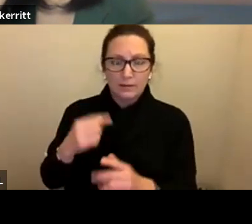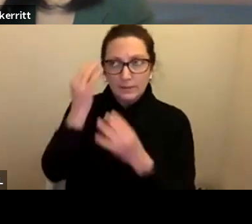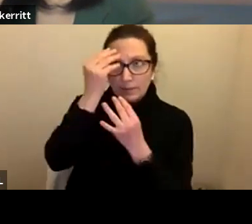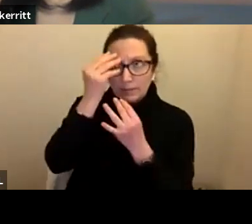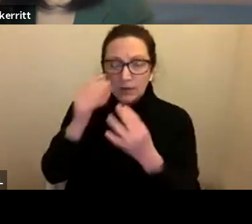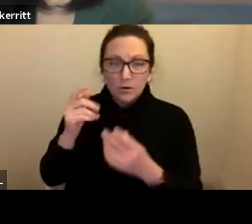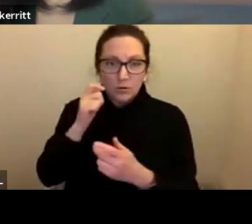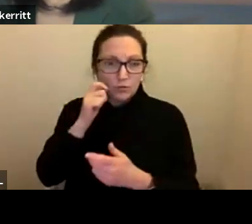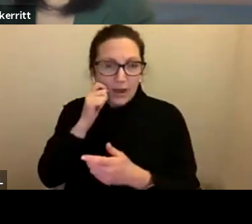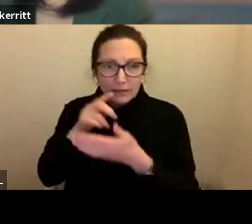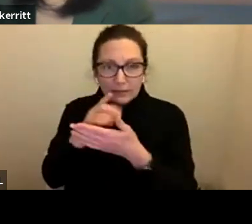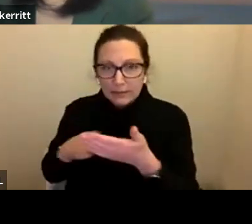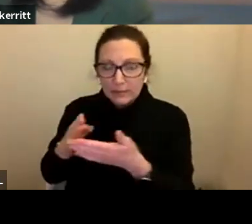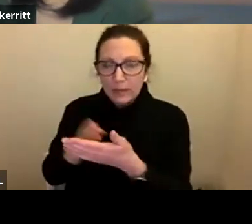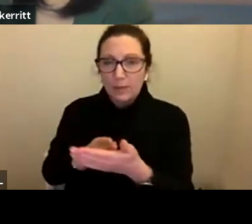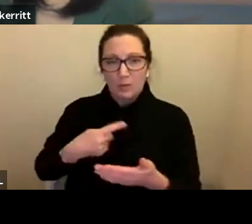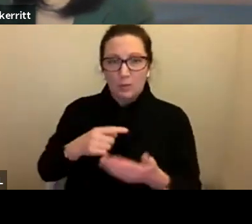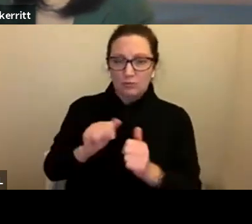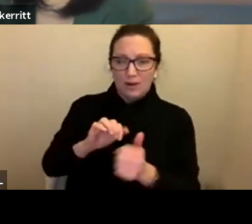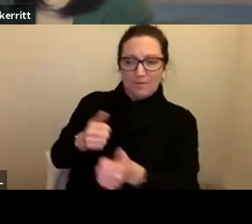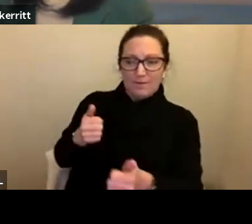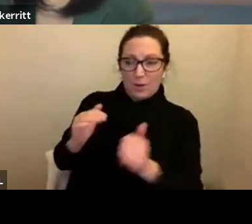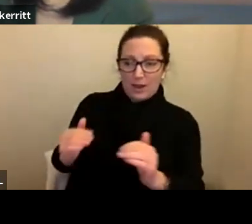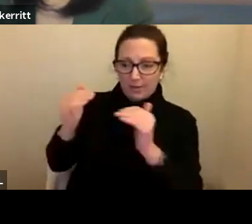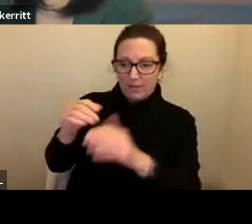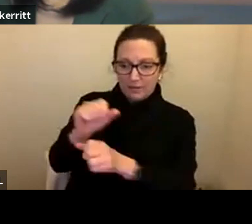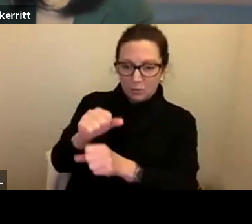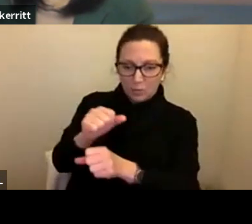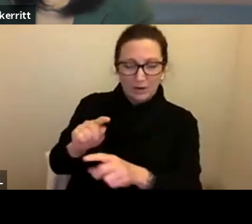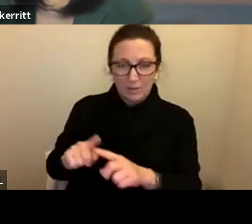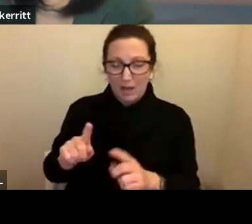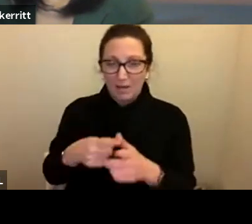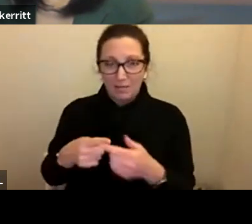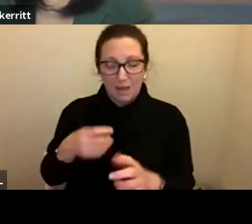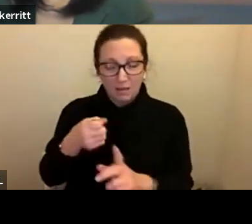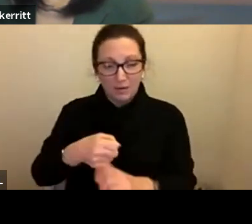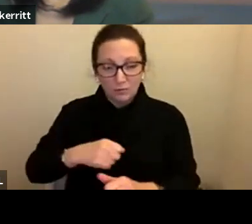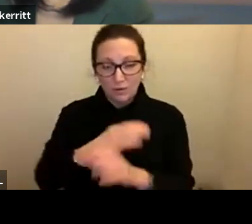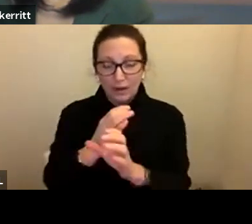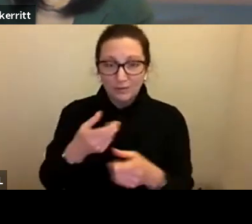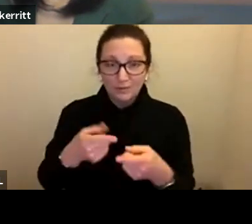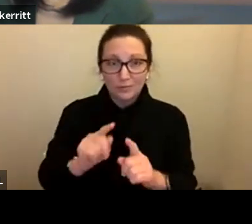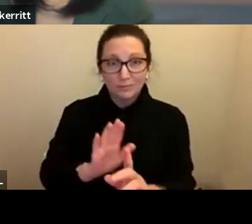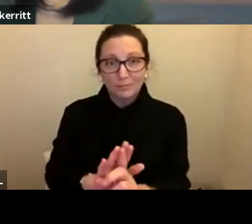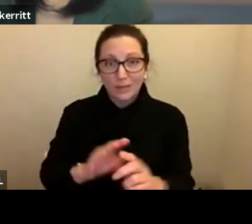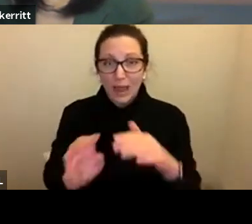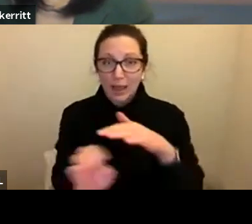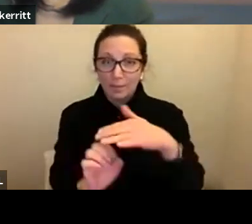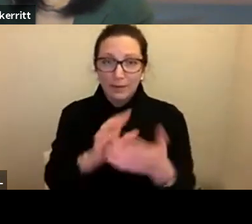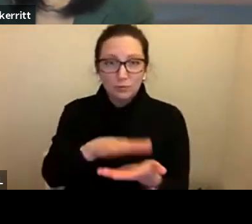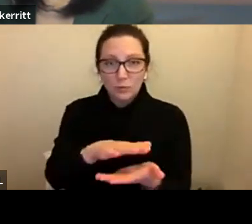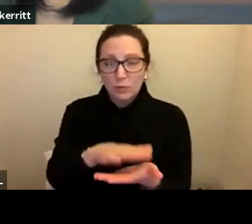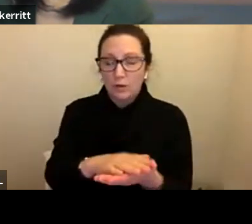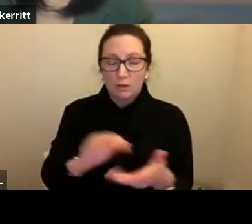go the advanced work route, but then things were kind of a crisis at the elementary school he was at. And so it's just been